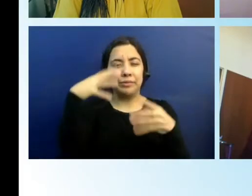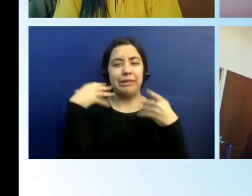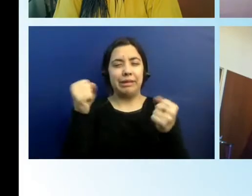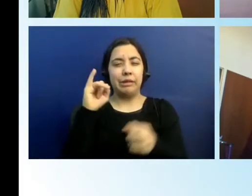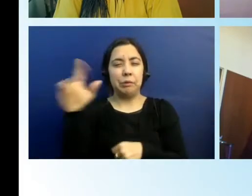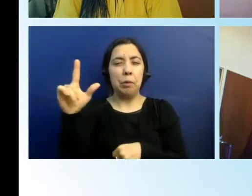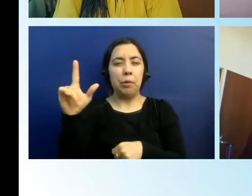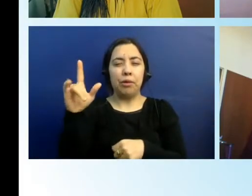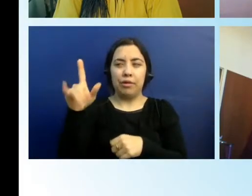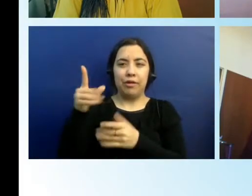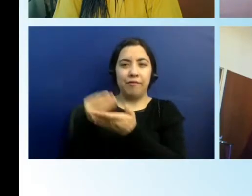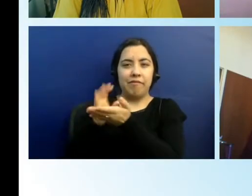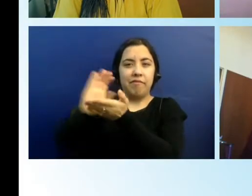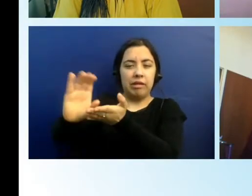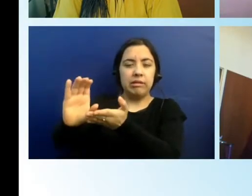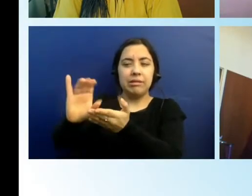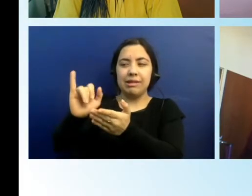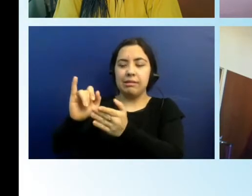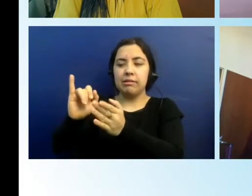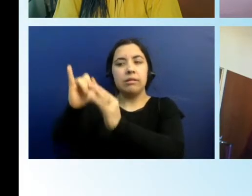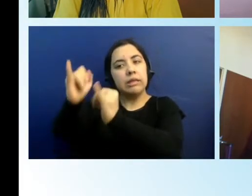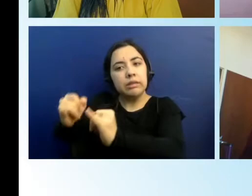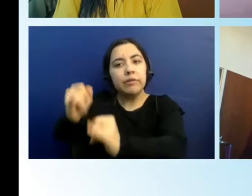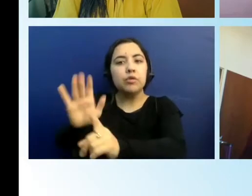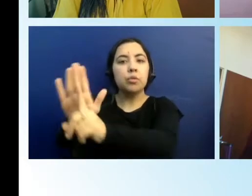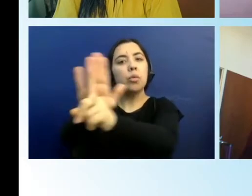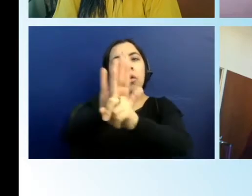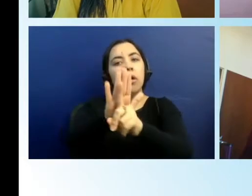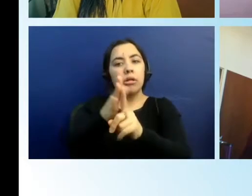very individual and interpersonal oriented,